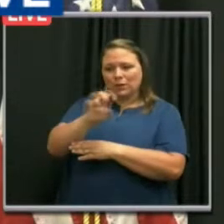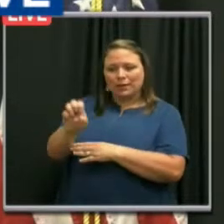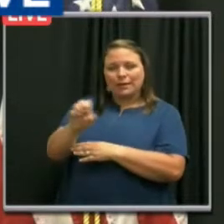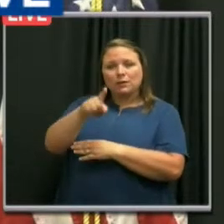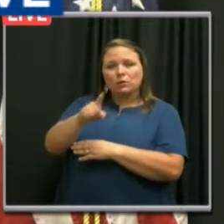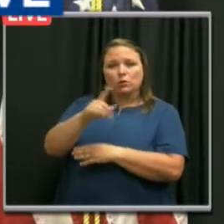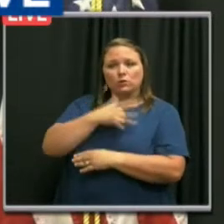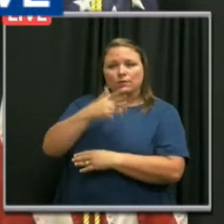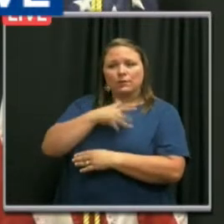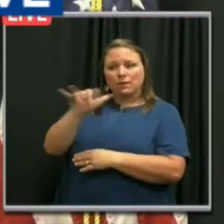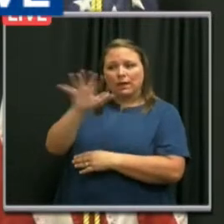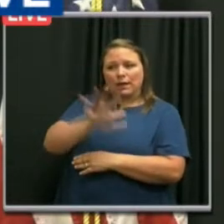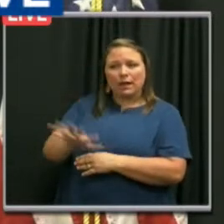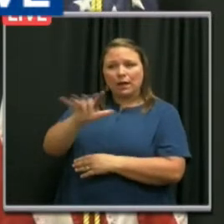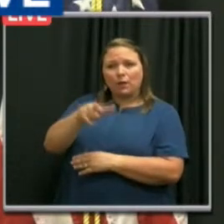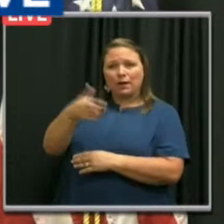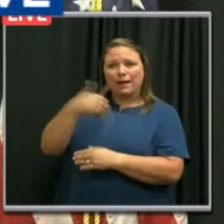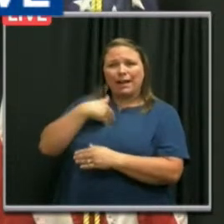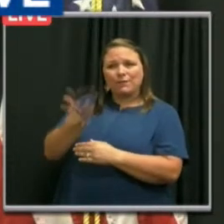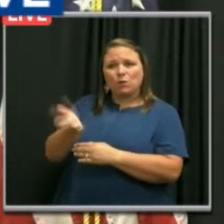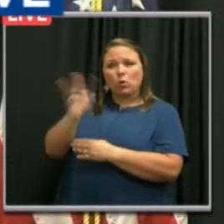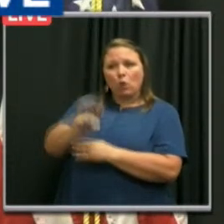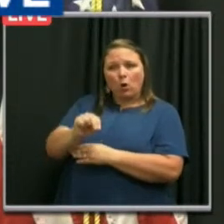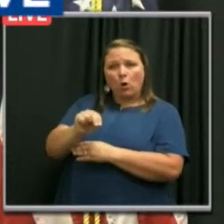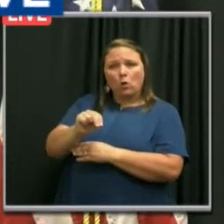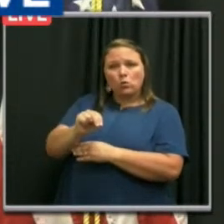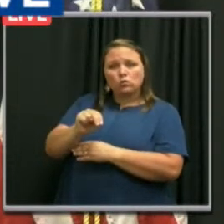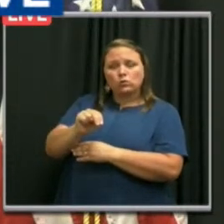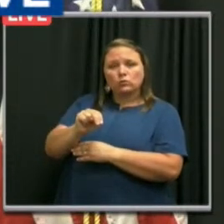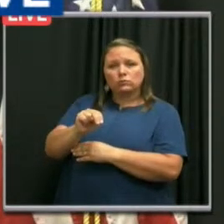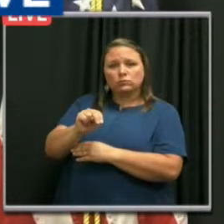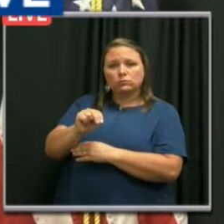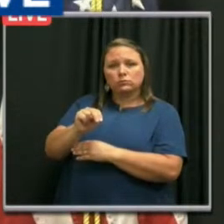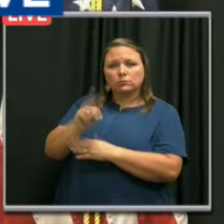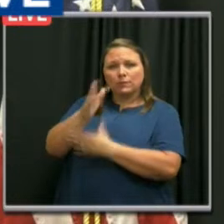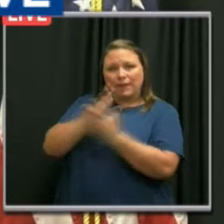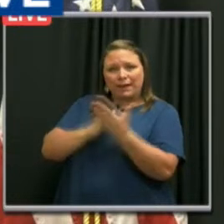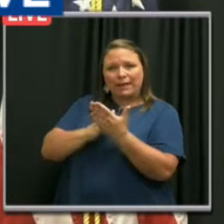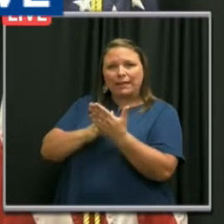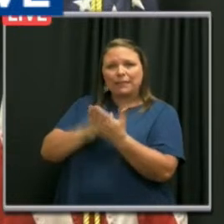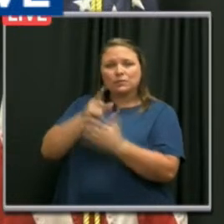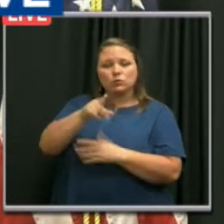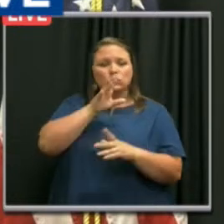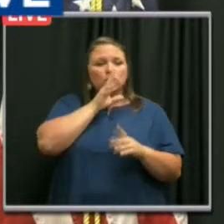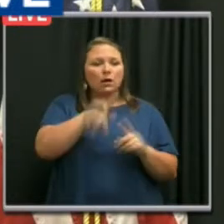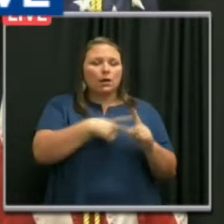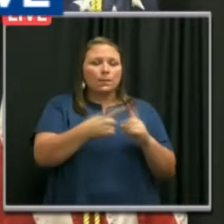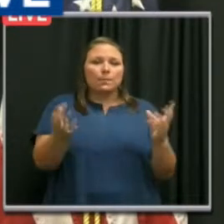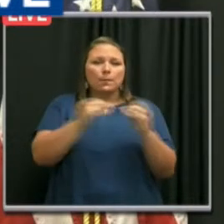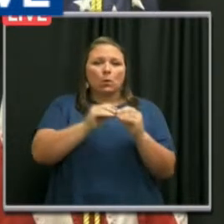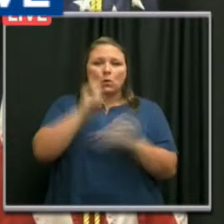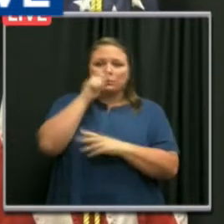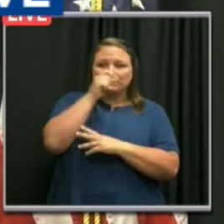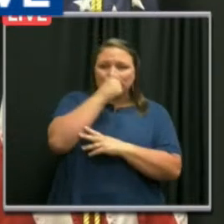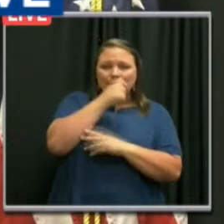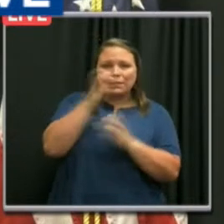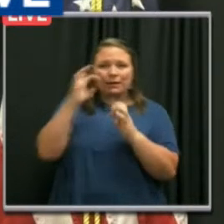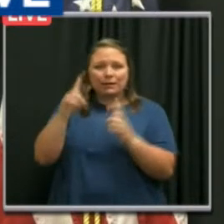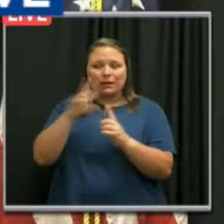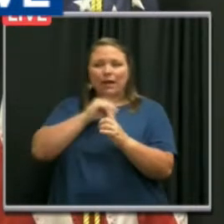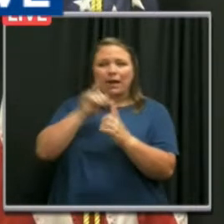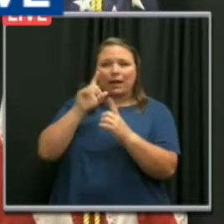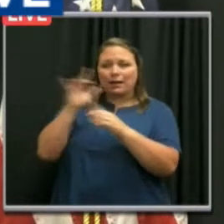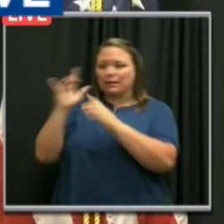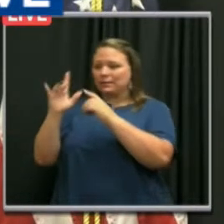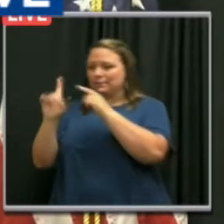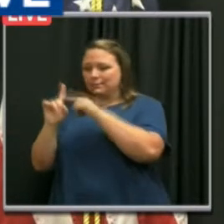you considering putting that area on its own track to reopening? And I know you talked about more testing, education, and contact tracing in that area, but are there